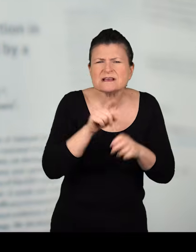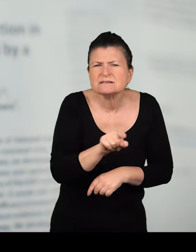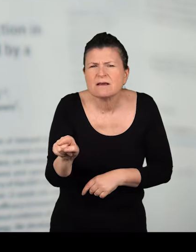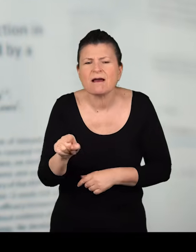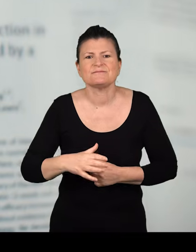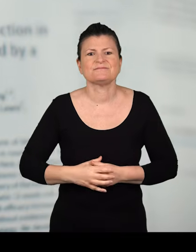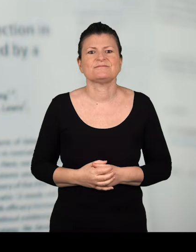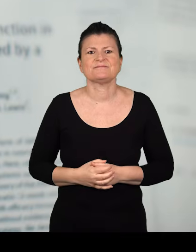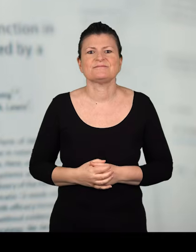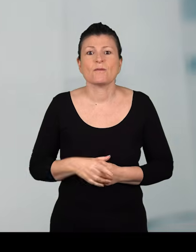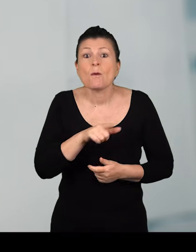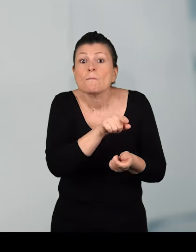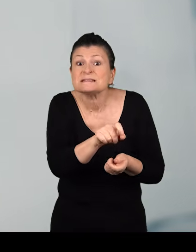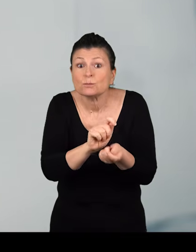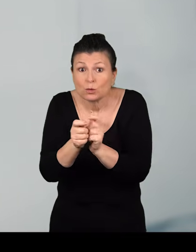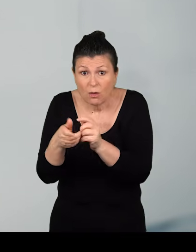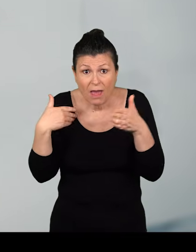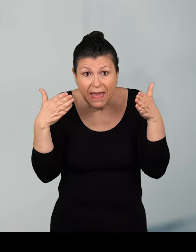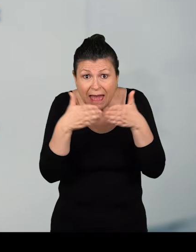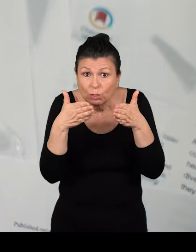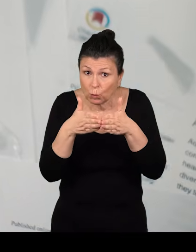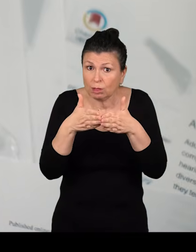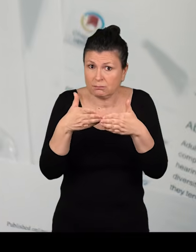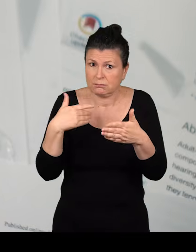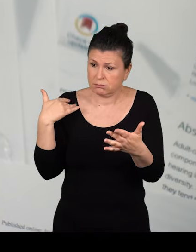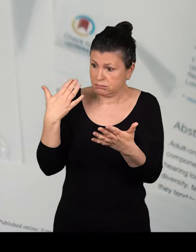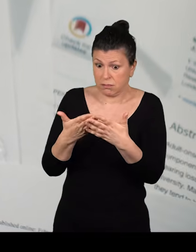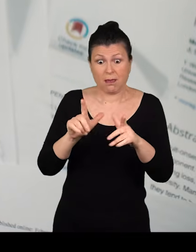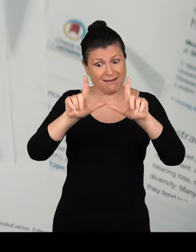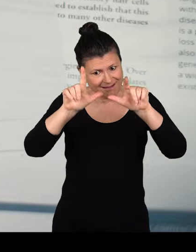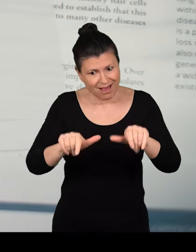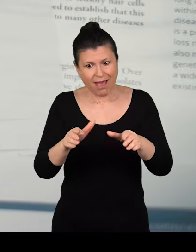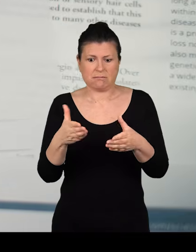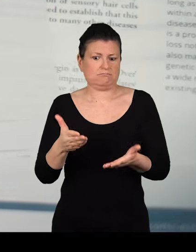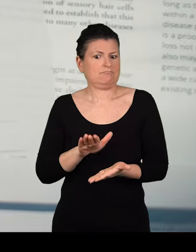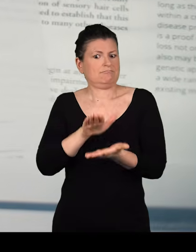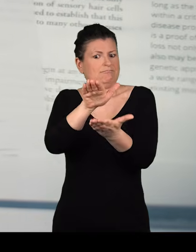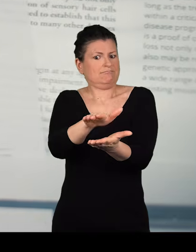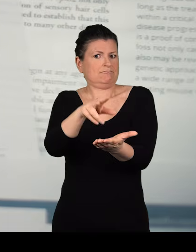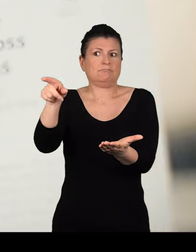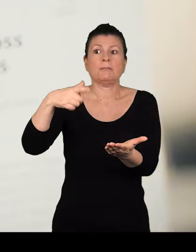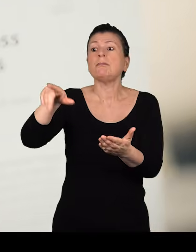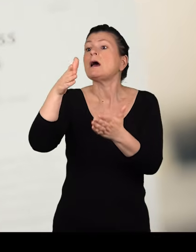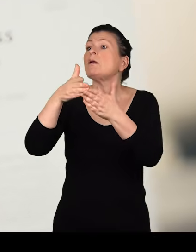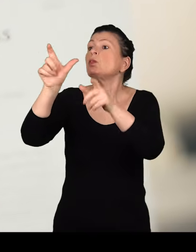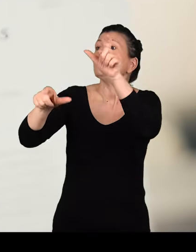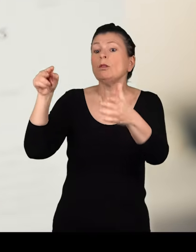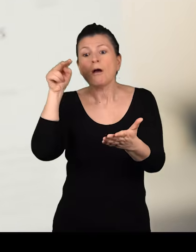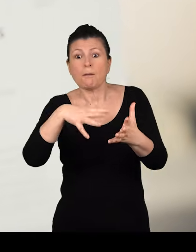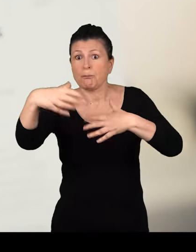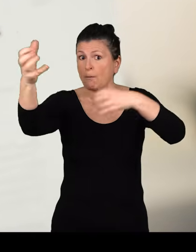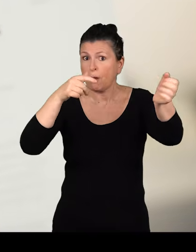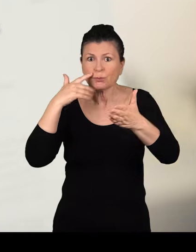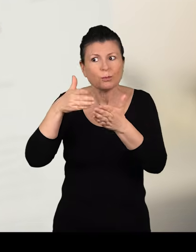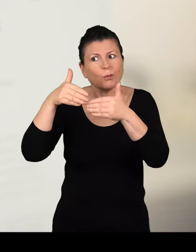them. The mouse mutants that I've studied over my career are all available to other